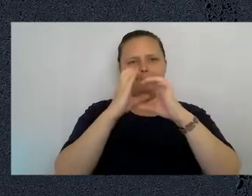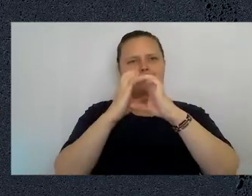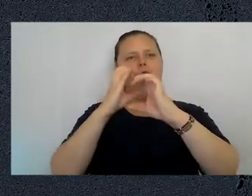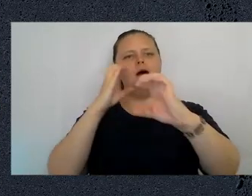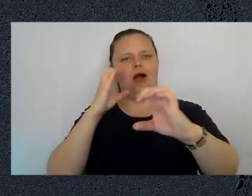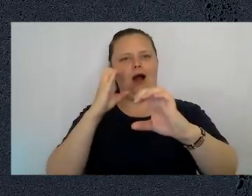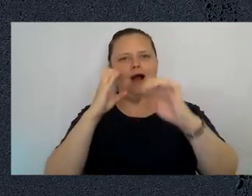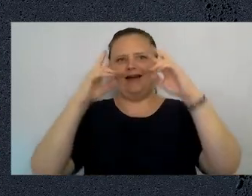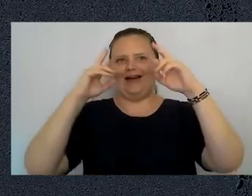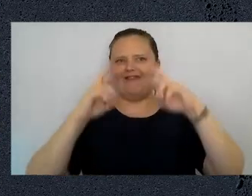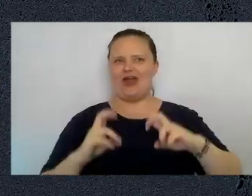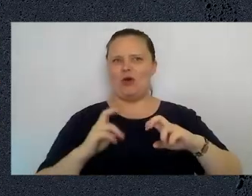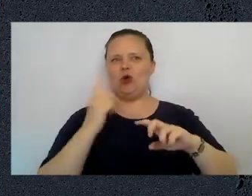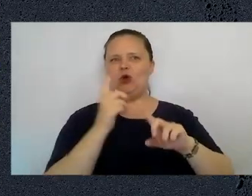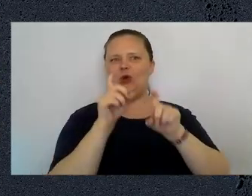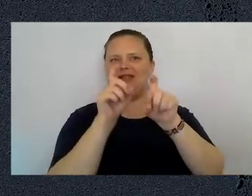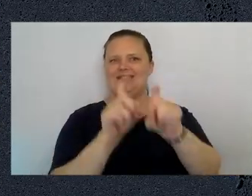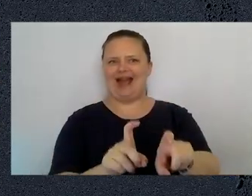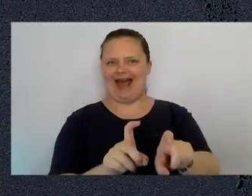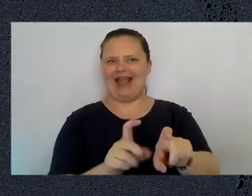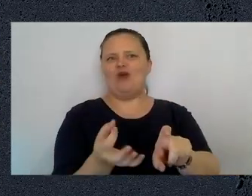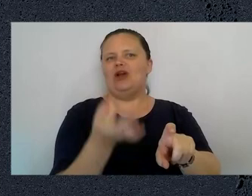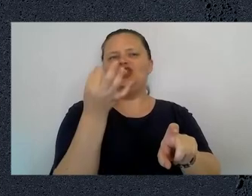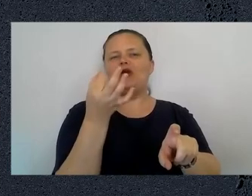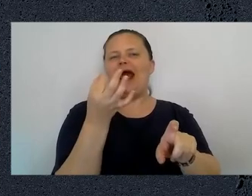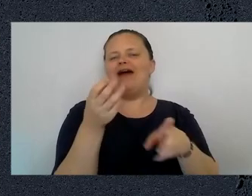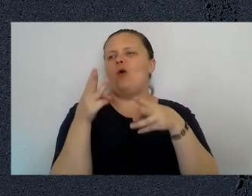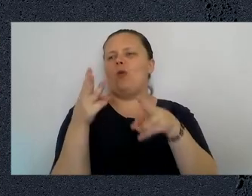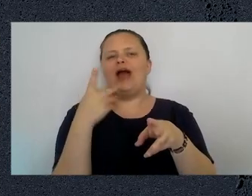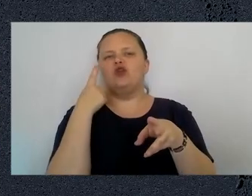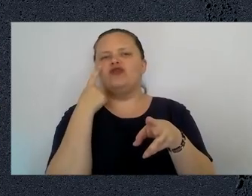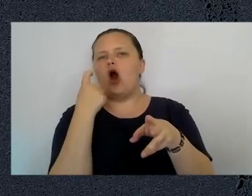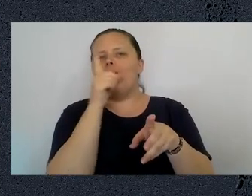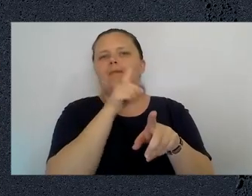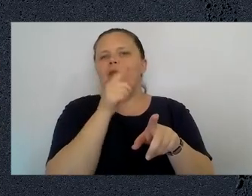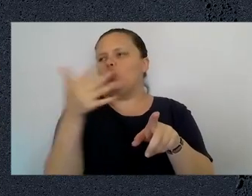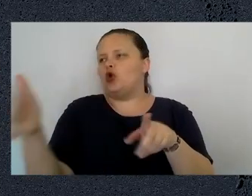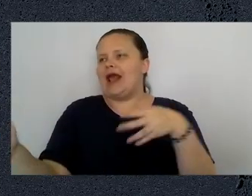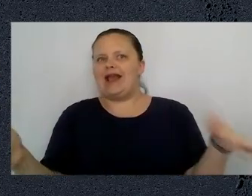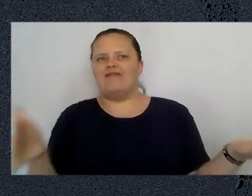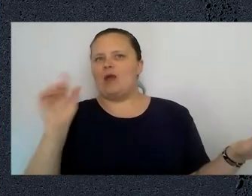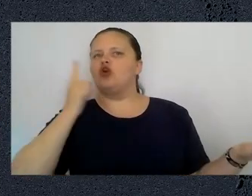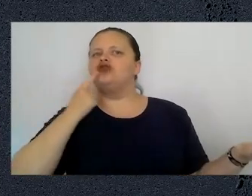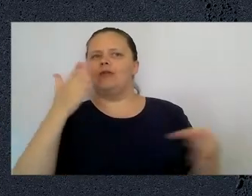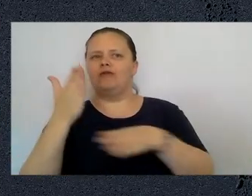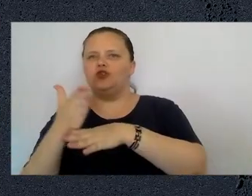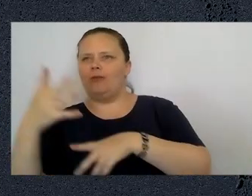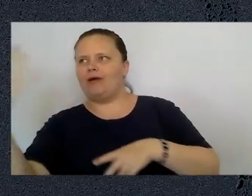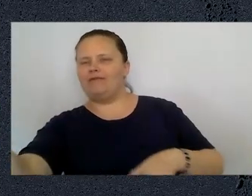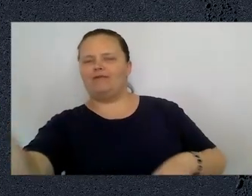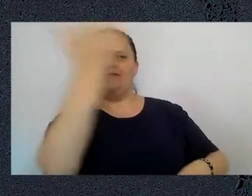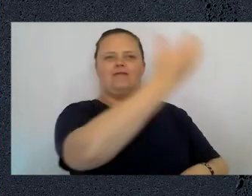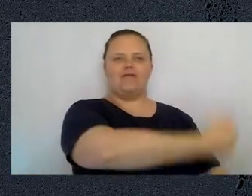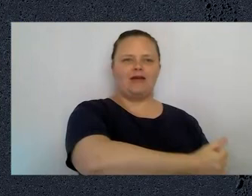the people that stay, and we're not having methods to capture what other people are doing and the richness of their job. So I think it's a little bit our